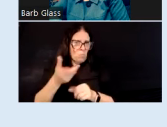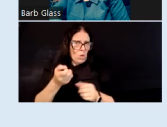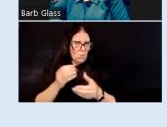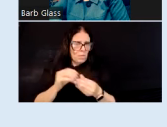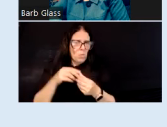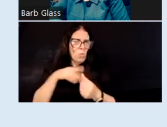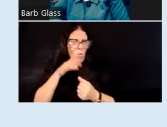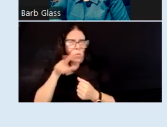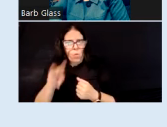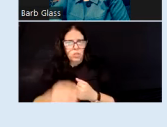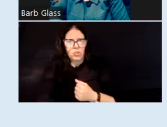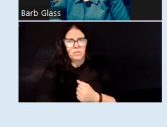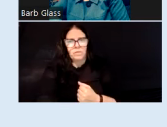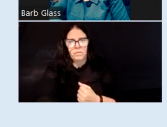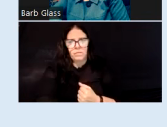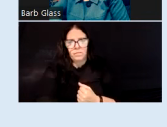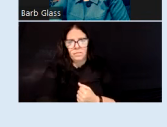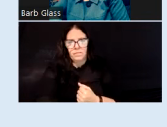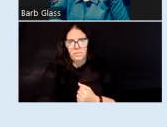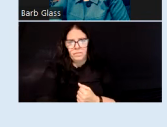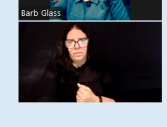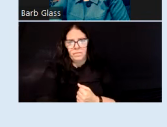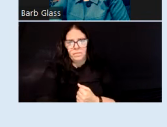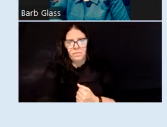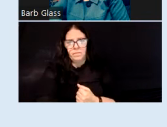that as we have been.